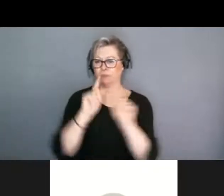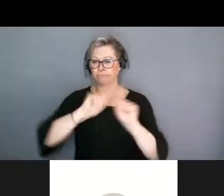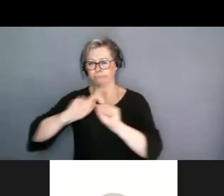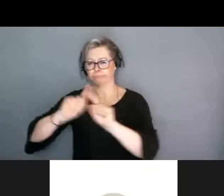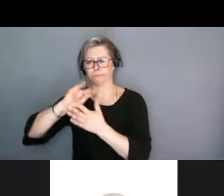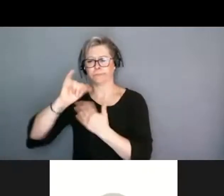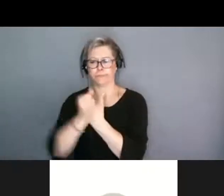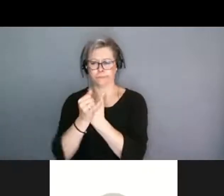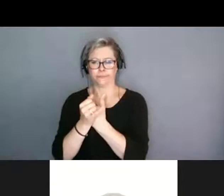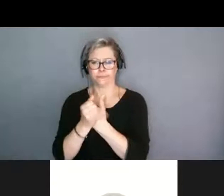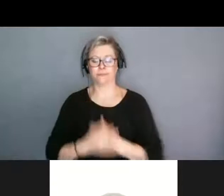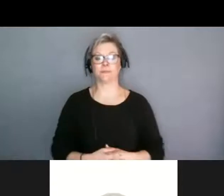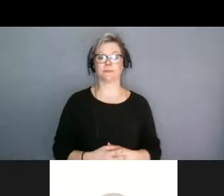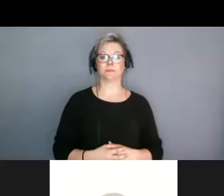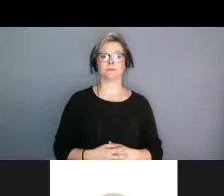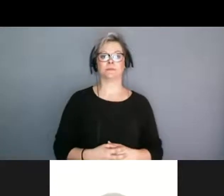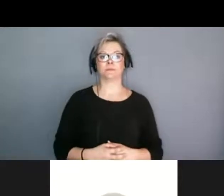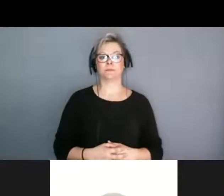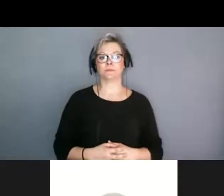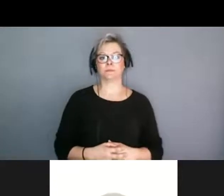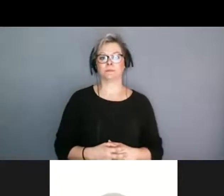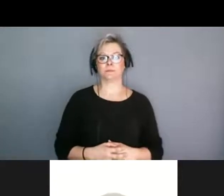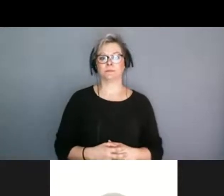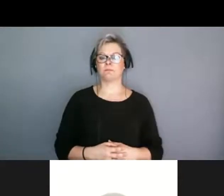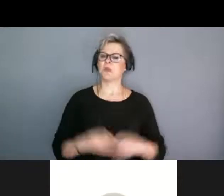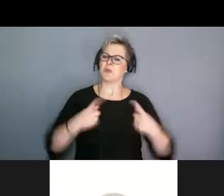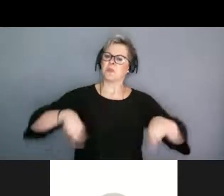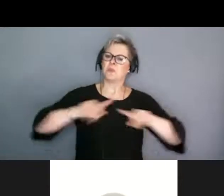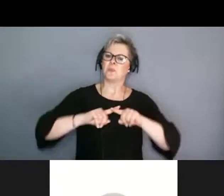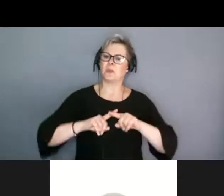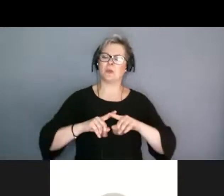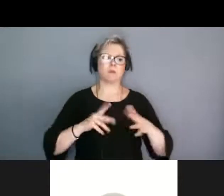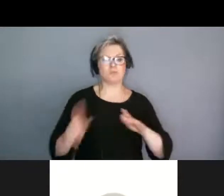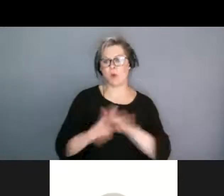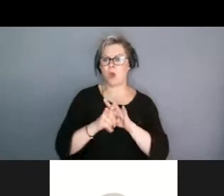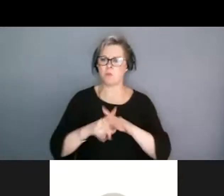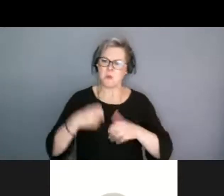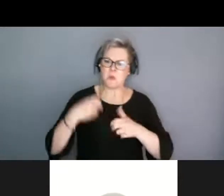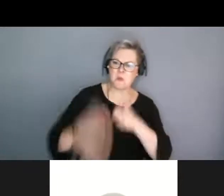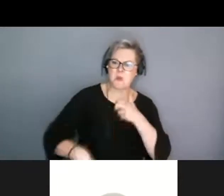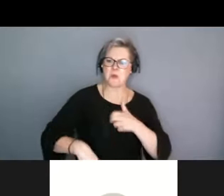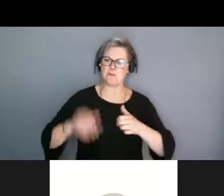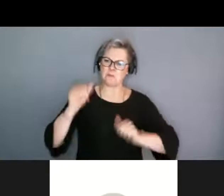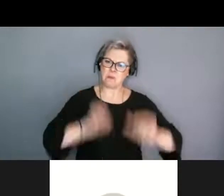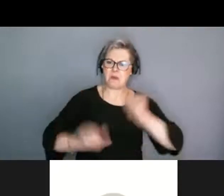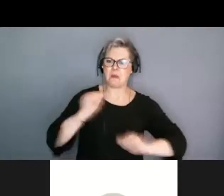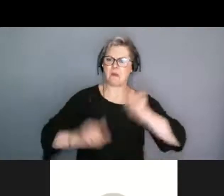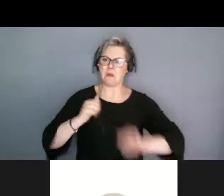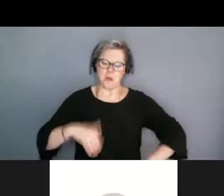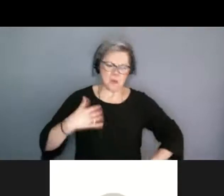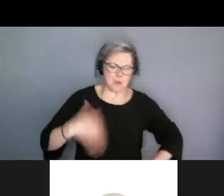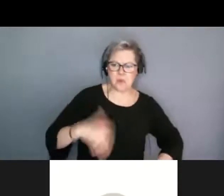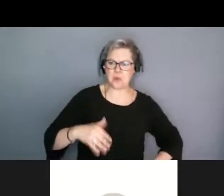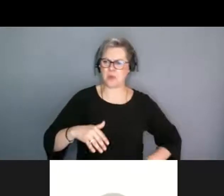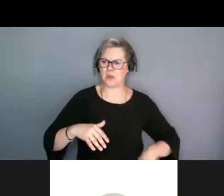not a good idea to come in with a really tough play and just not